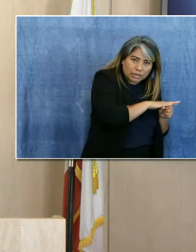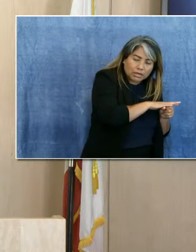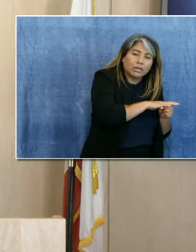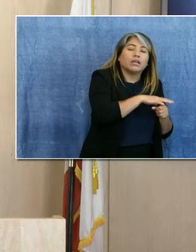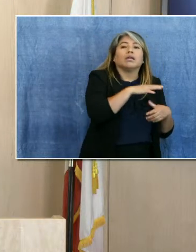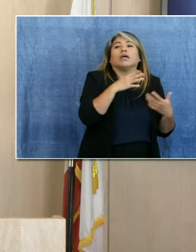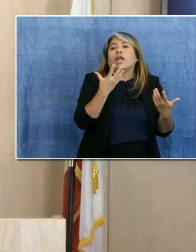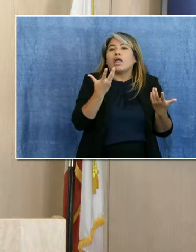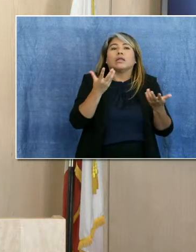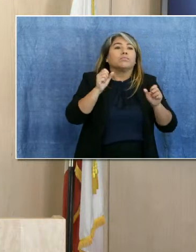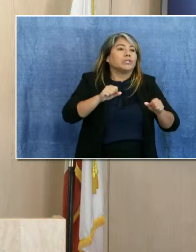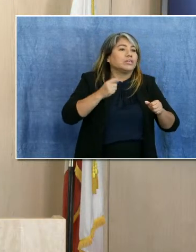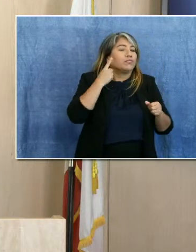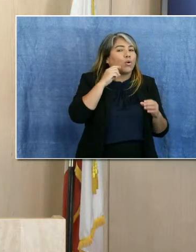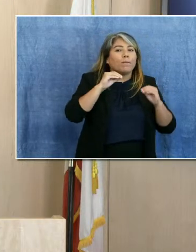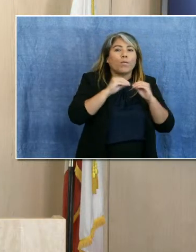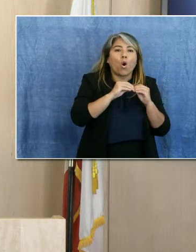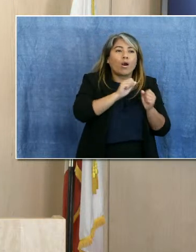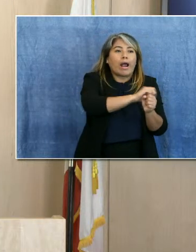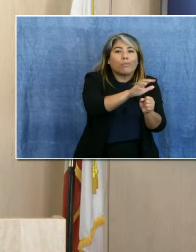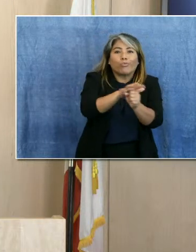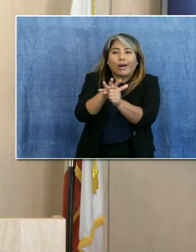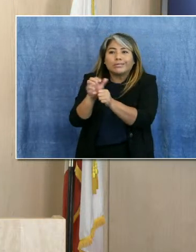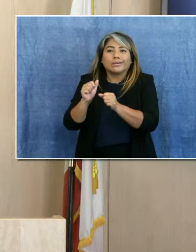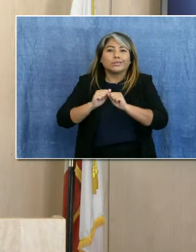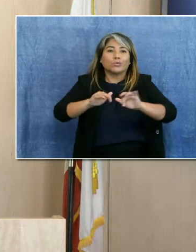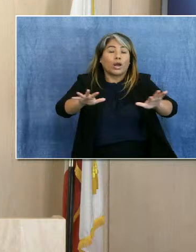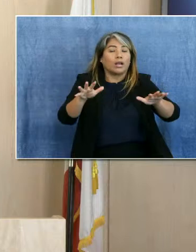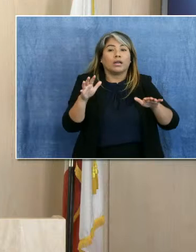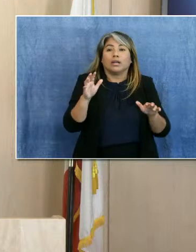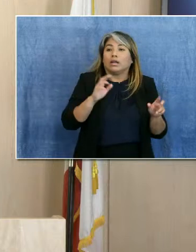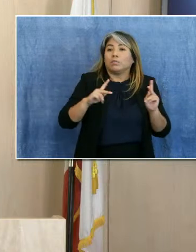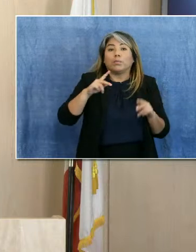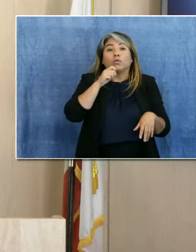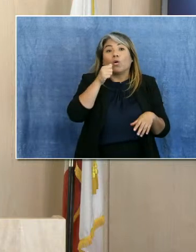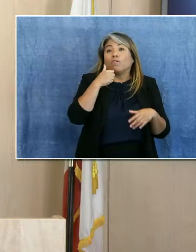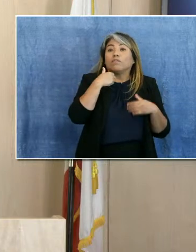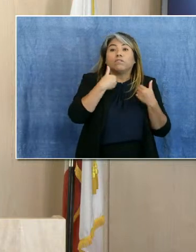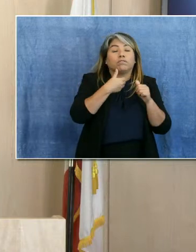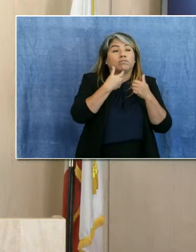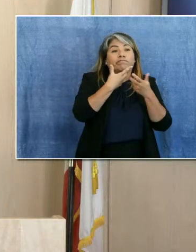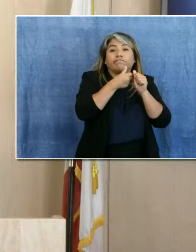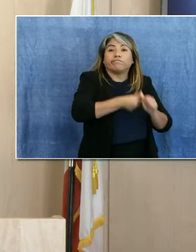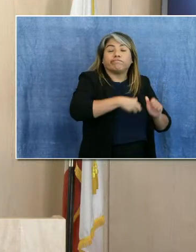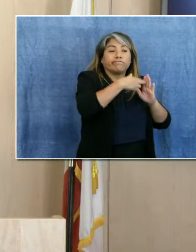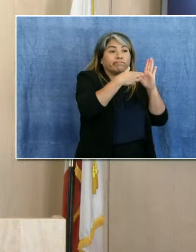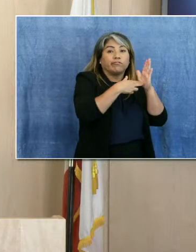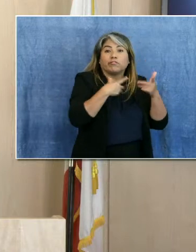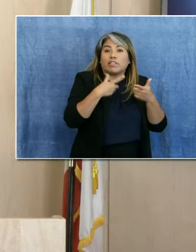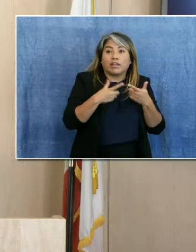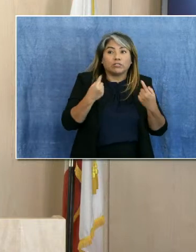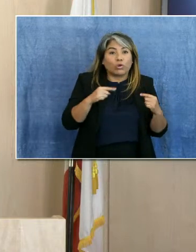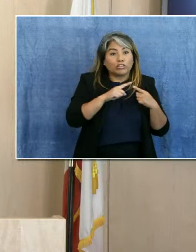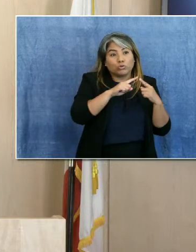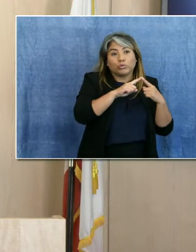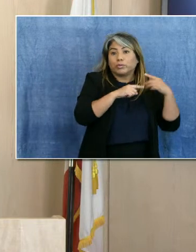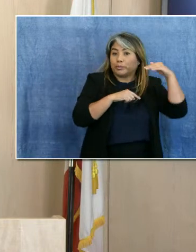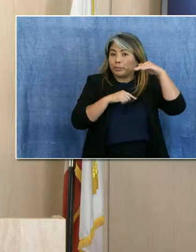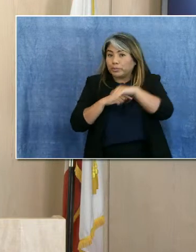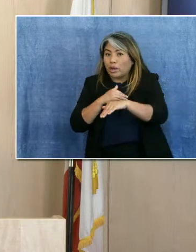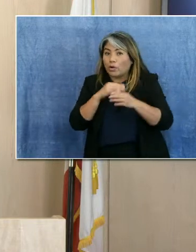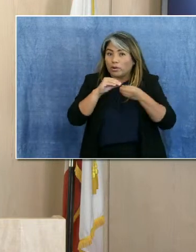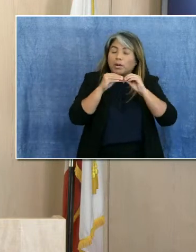for more outbreaks and spread when folks don't follow the public health orders that are designed to try and lower our case, but it also